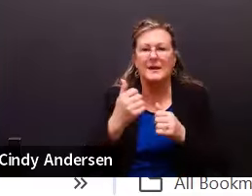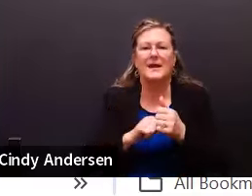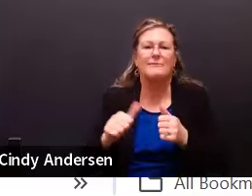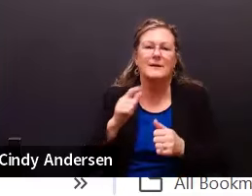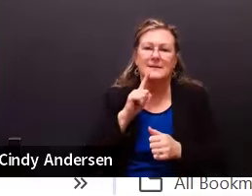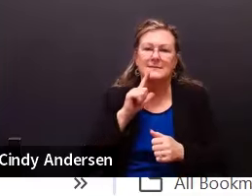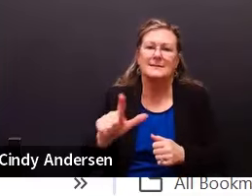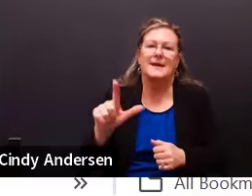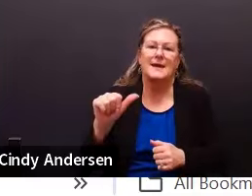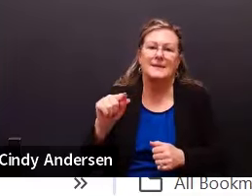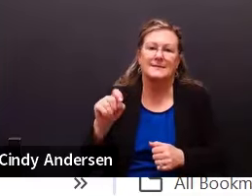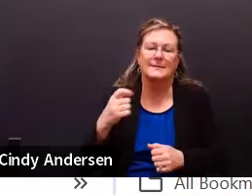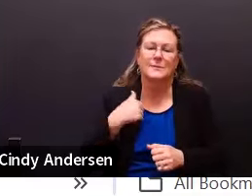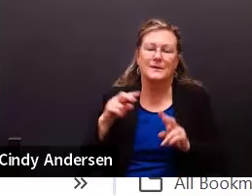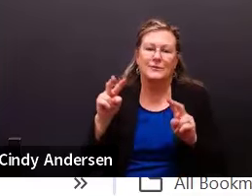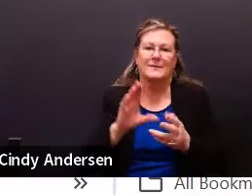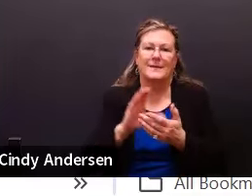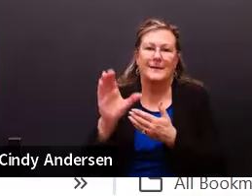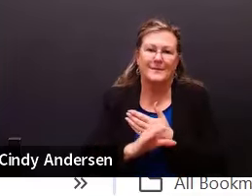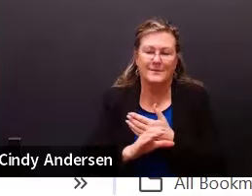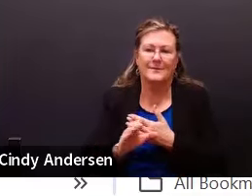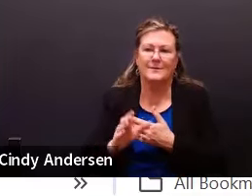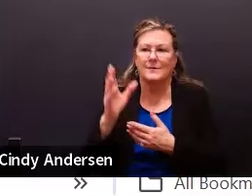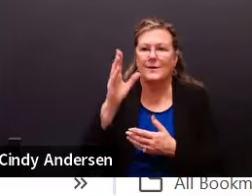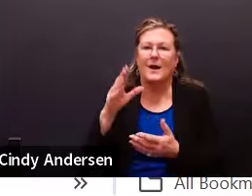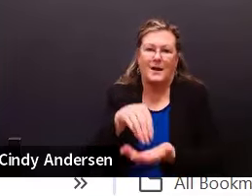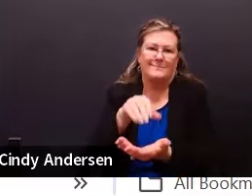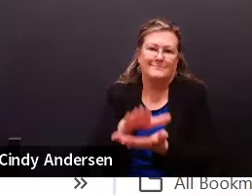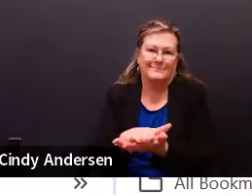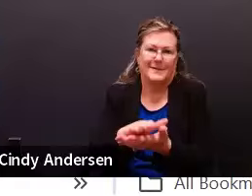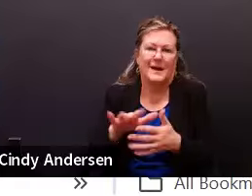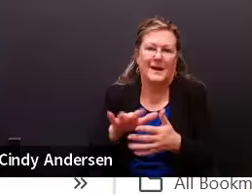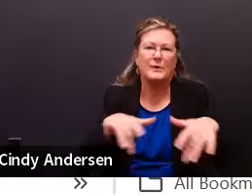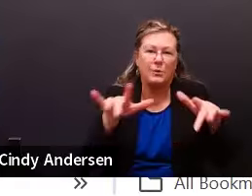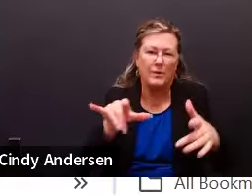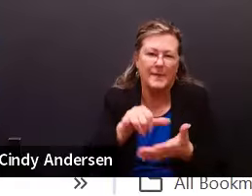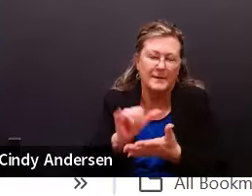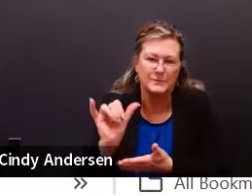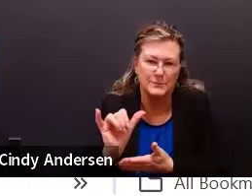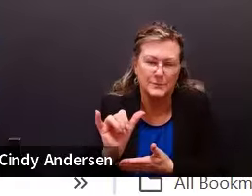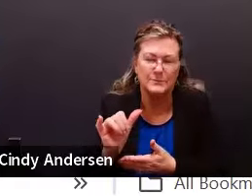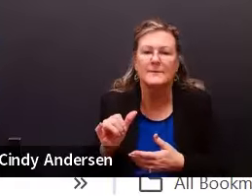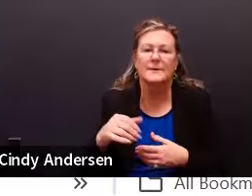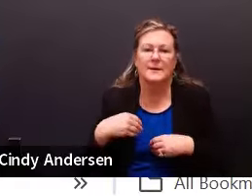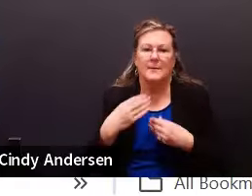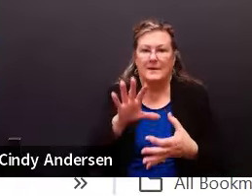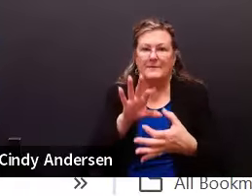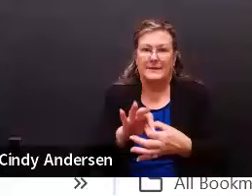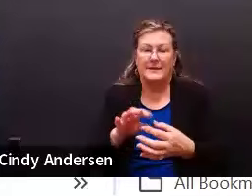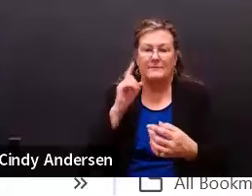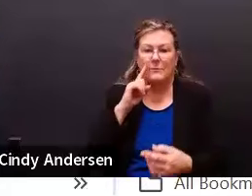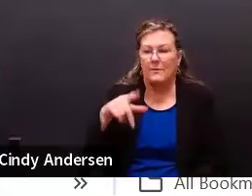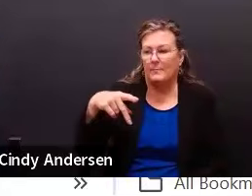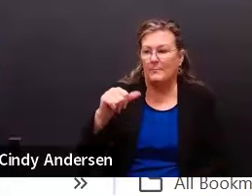really late, and we did look at the calendar. We will record it and I will put it on that Padlet, and I'm about to get you all the link right now. So give me